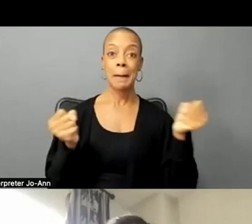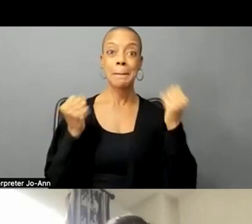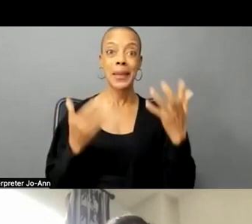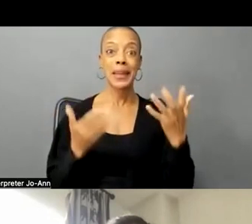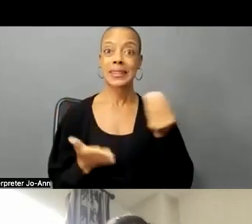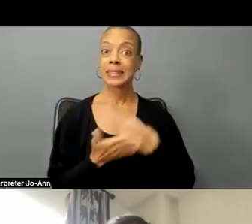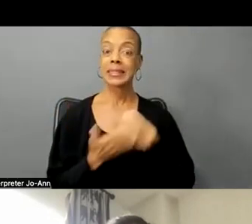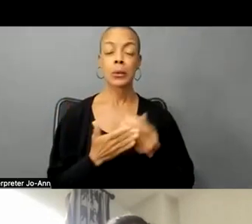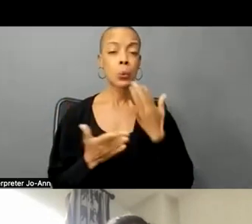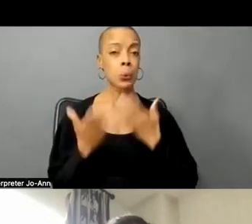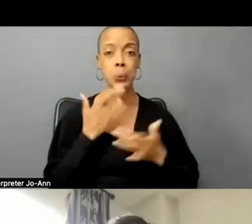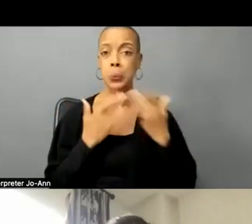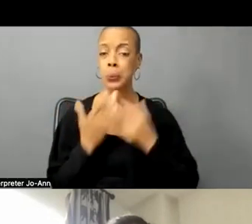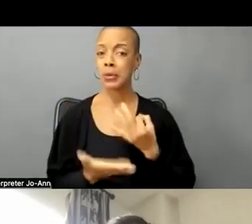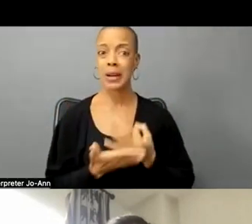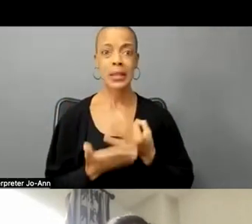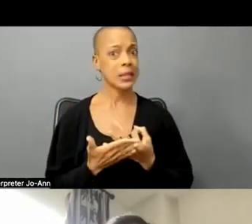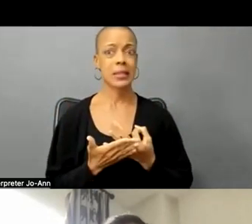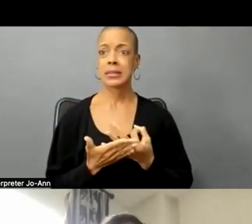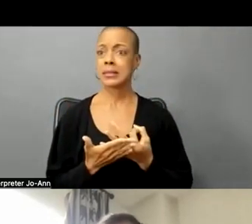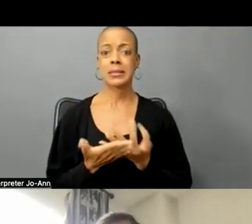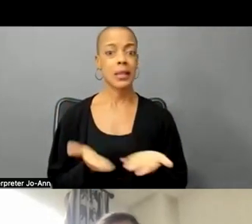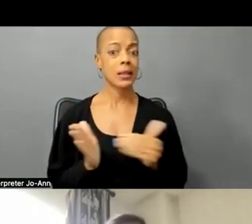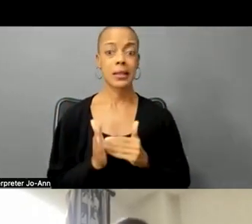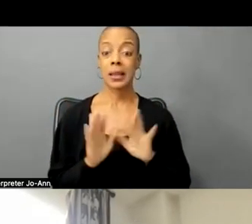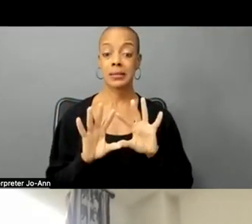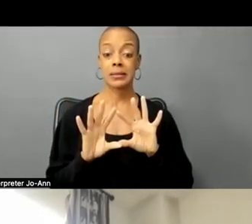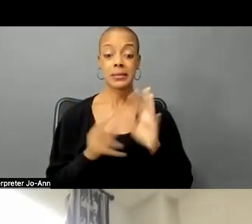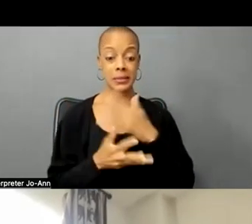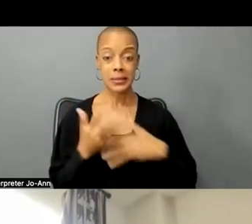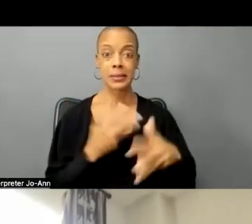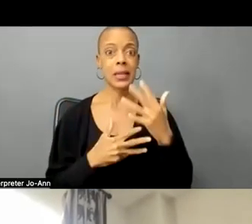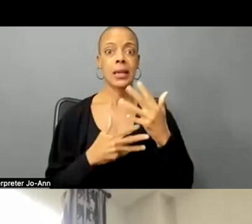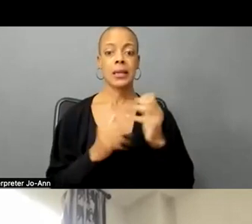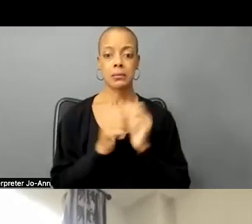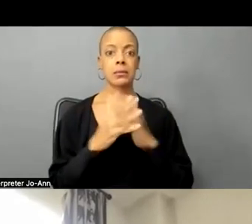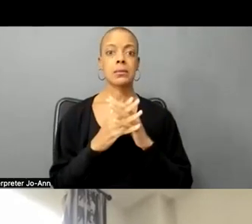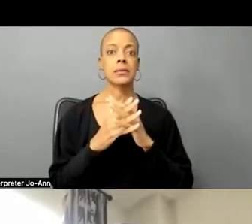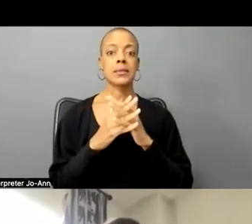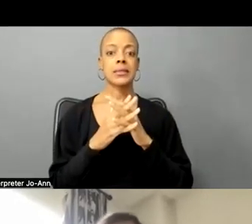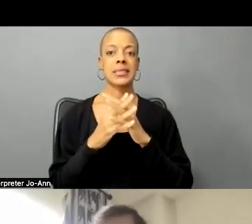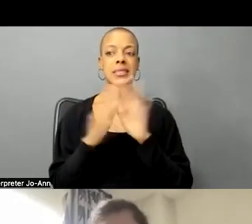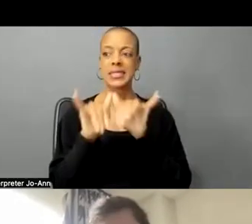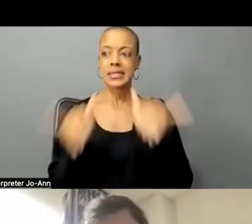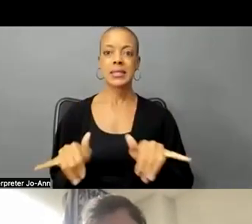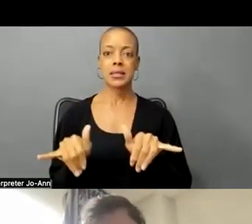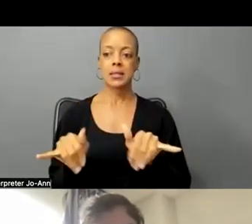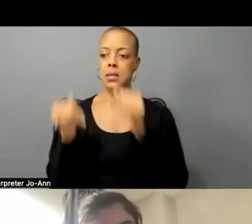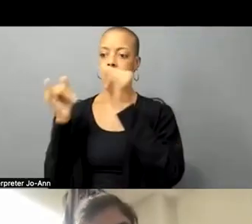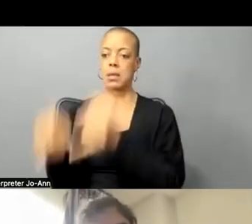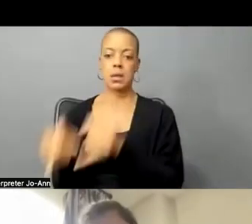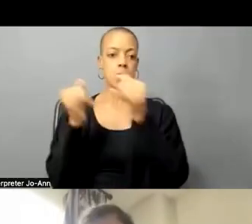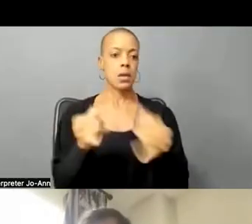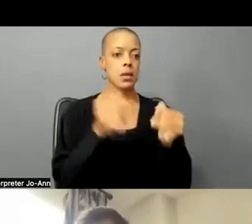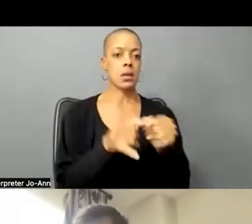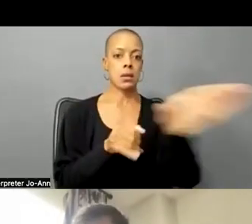struggling. And again, like our society has created this system for individualism. And you quite often